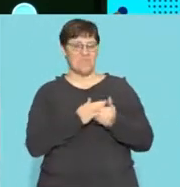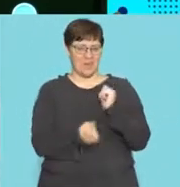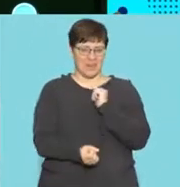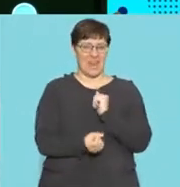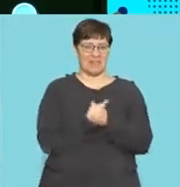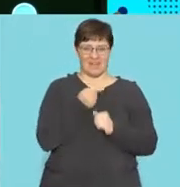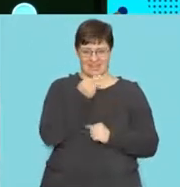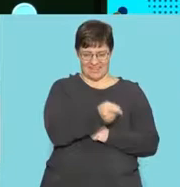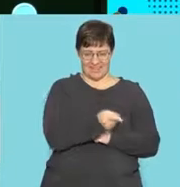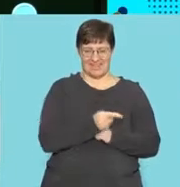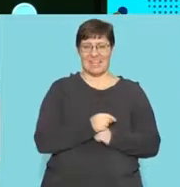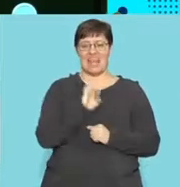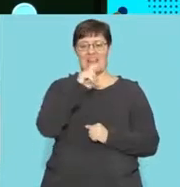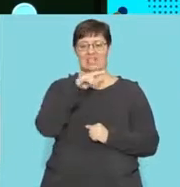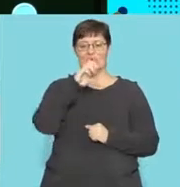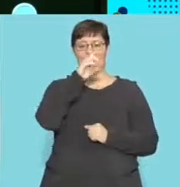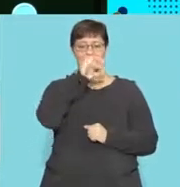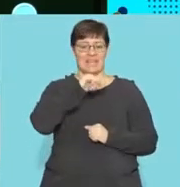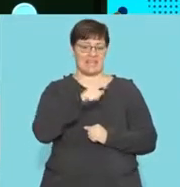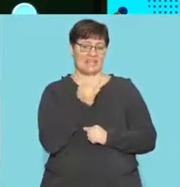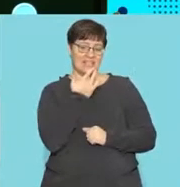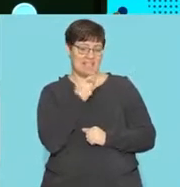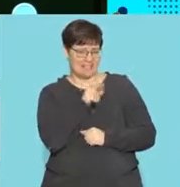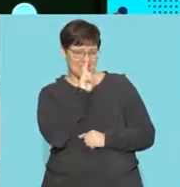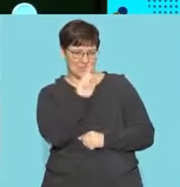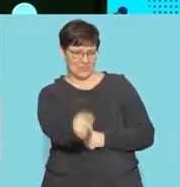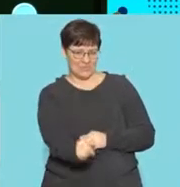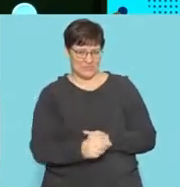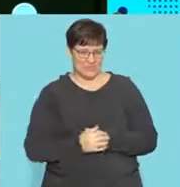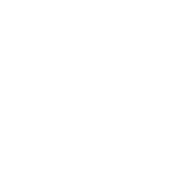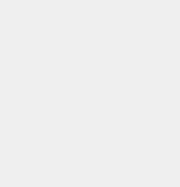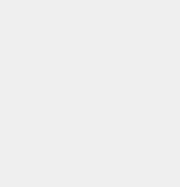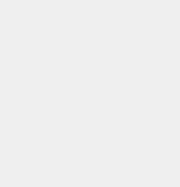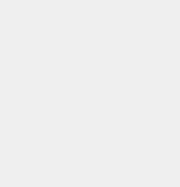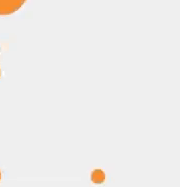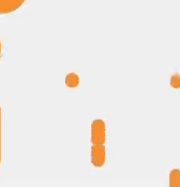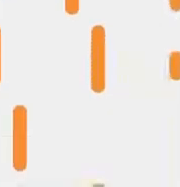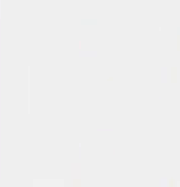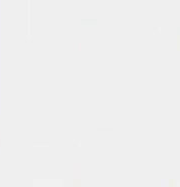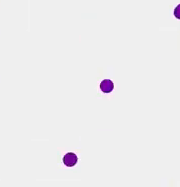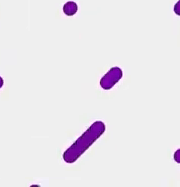taking place in an electrolytic cell. We'll see you now.